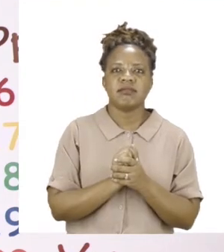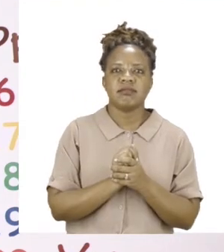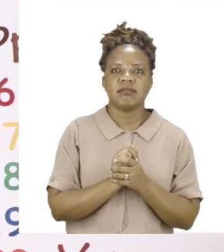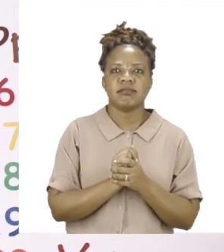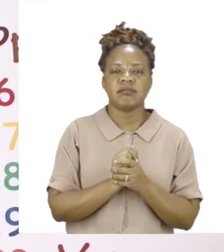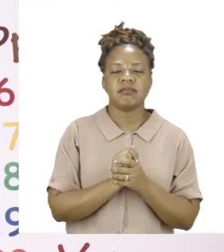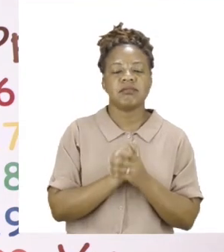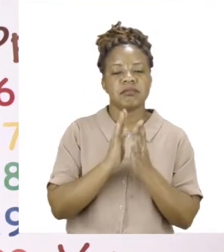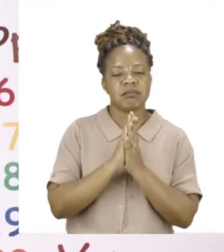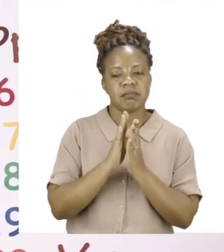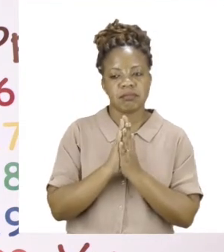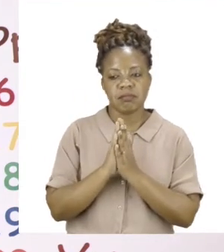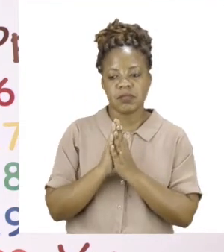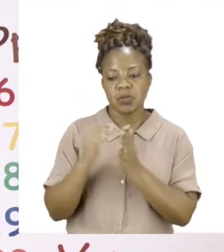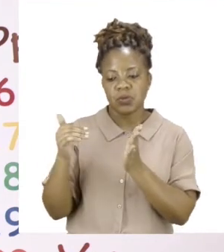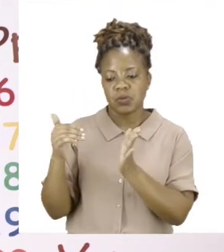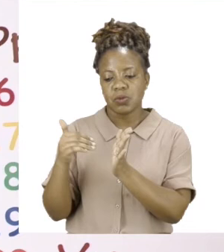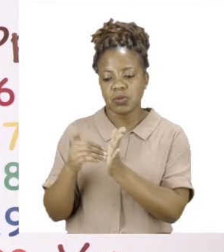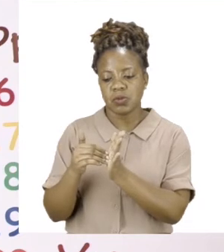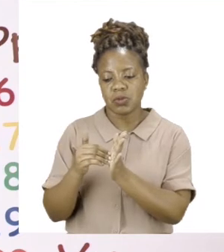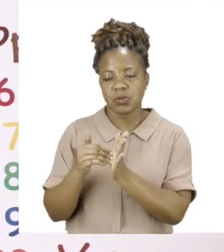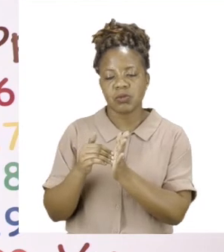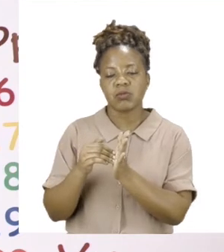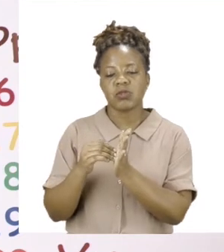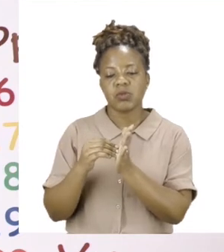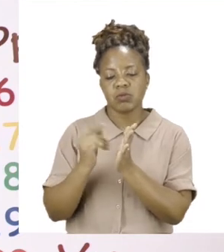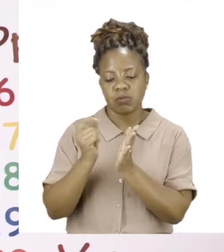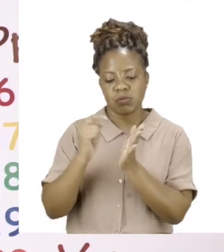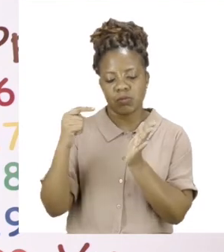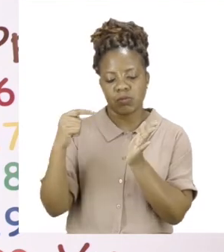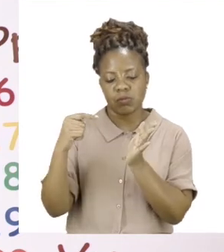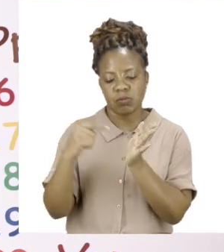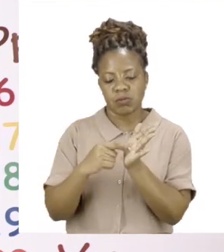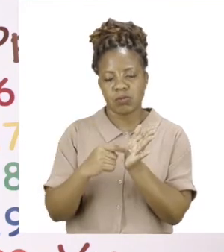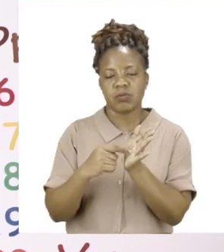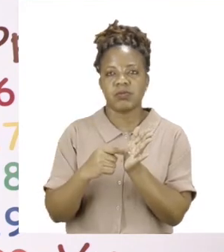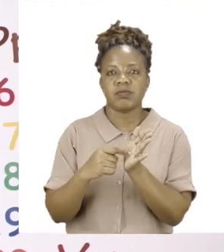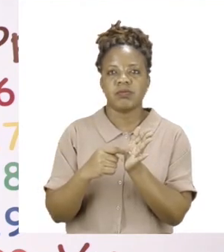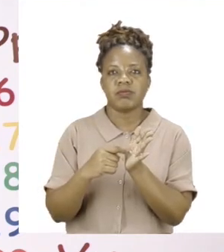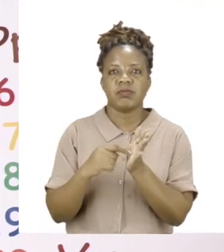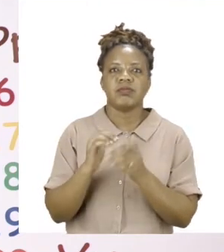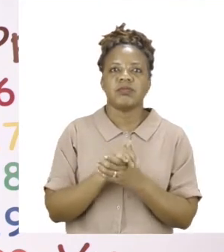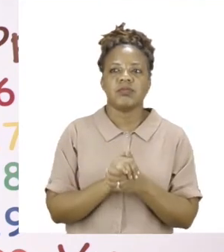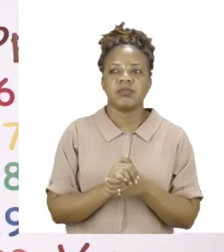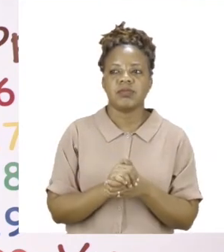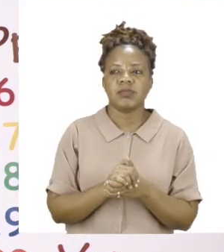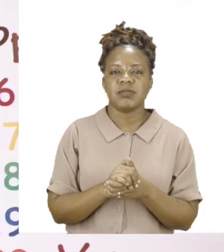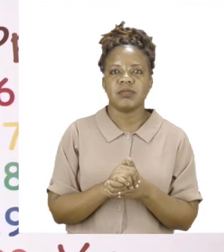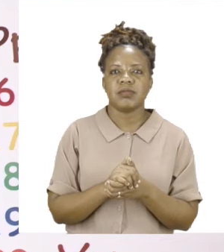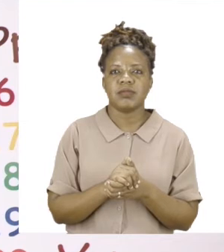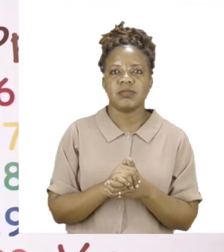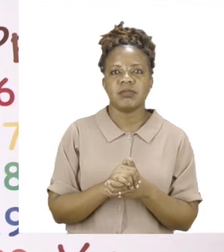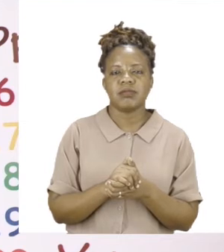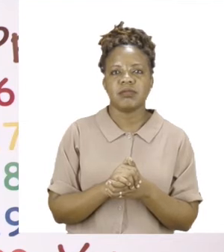that the end of your sentence has a full stop. A full stop